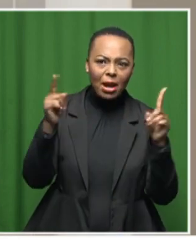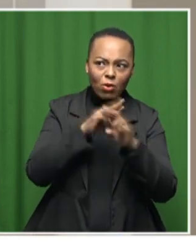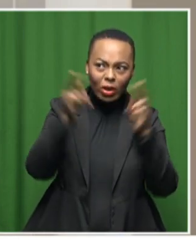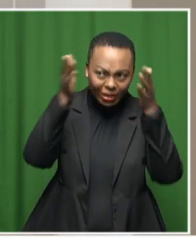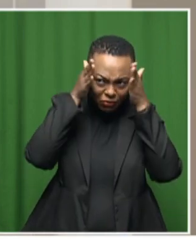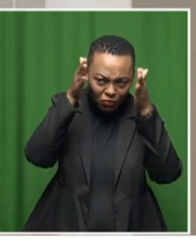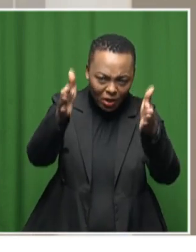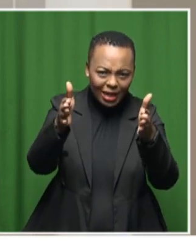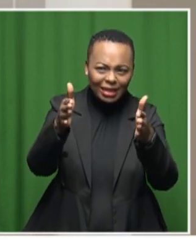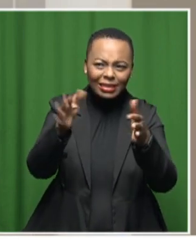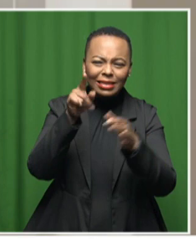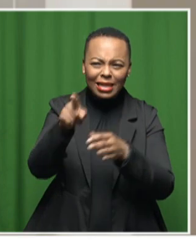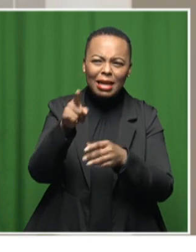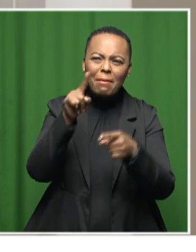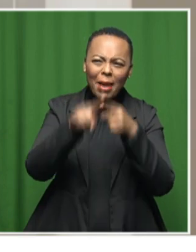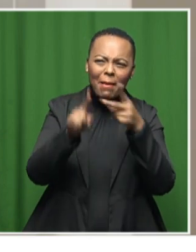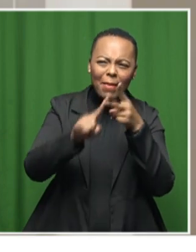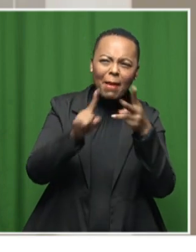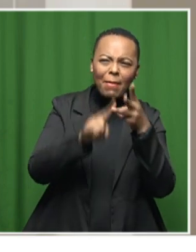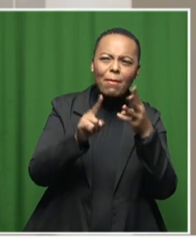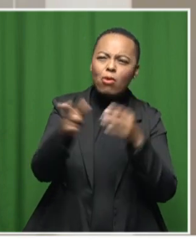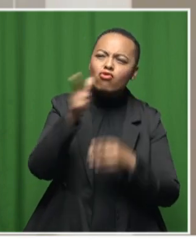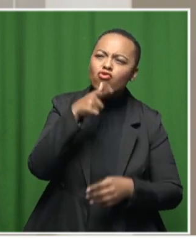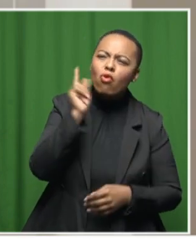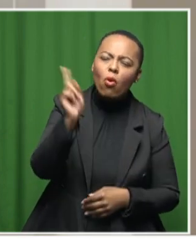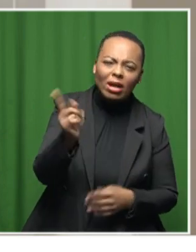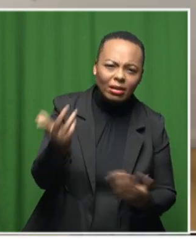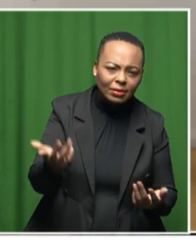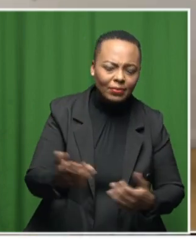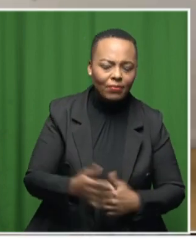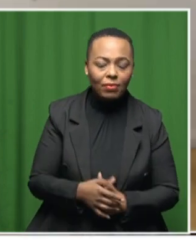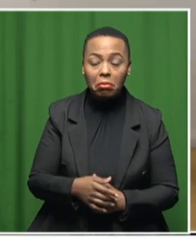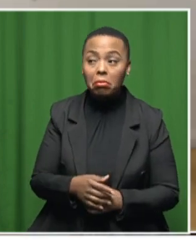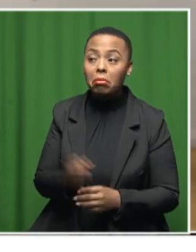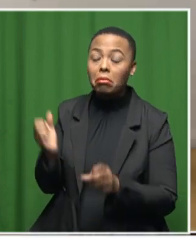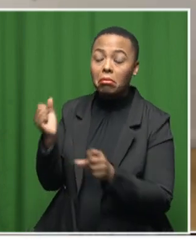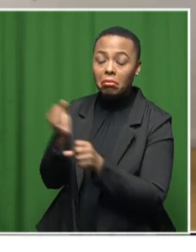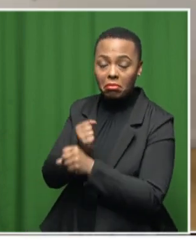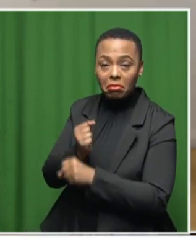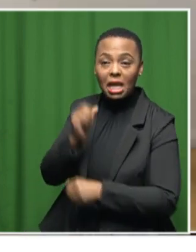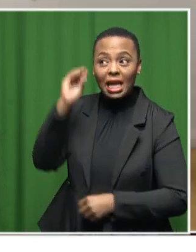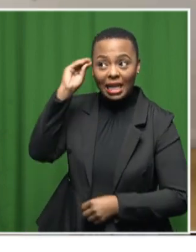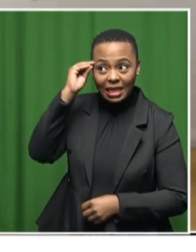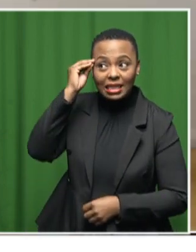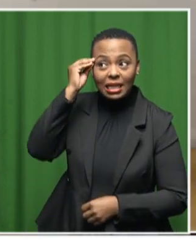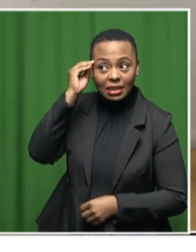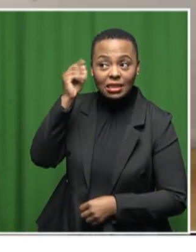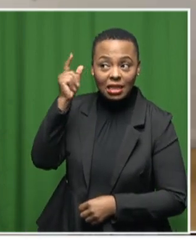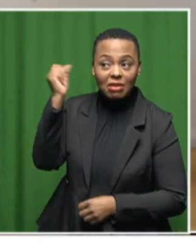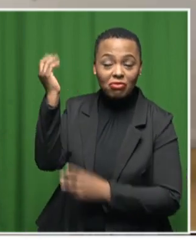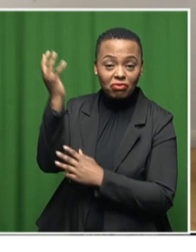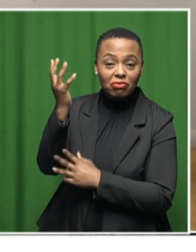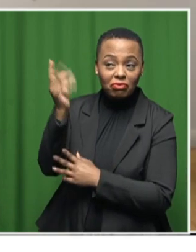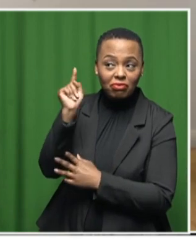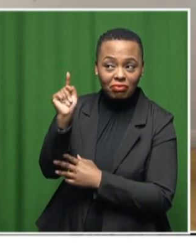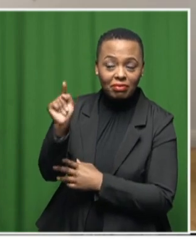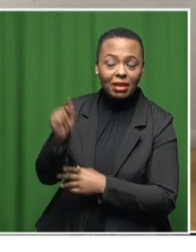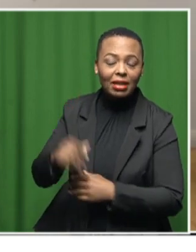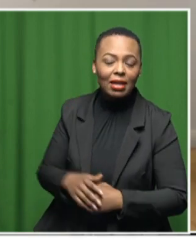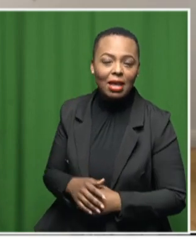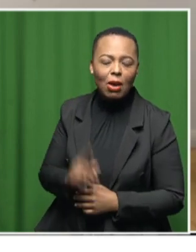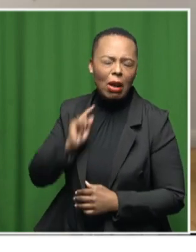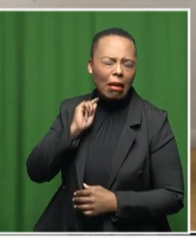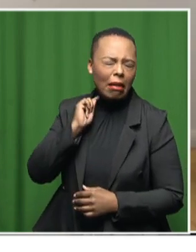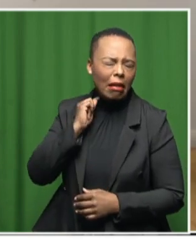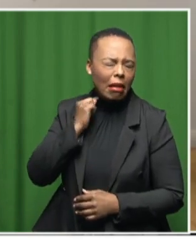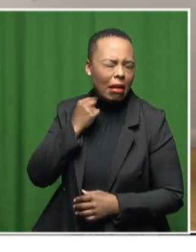to see what they are really telling us. You know, it's quite interesting that to say this, Lizette, because, you know, a lie has